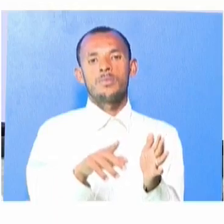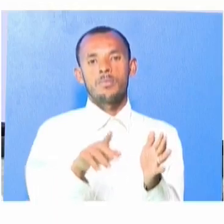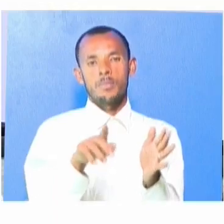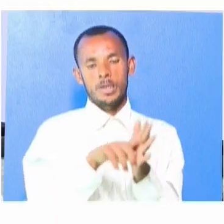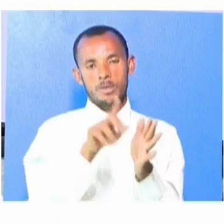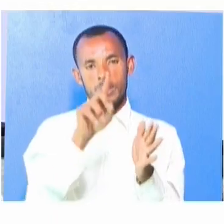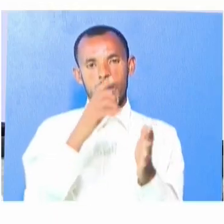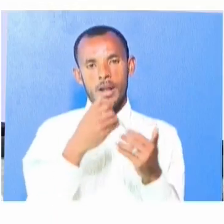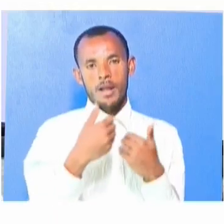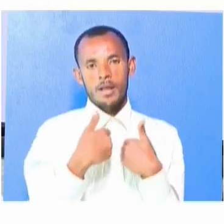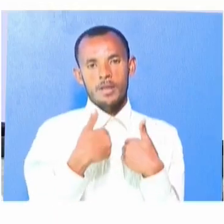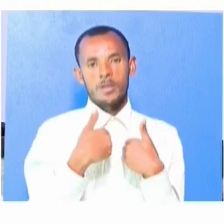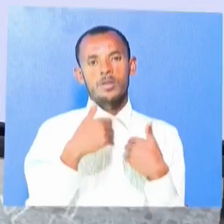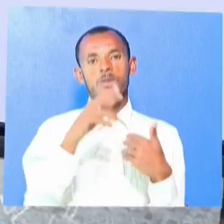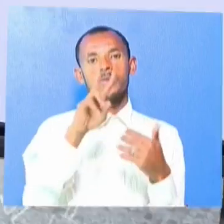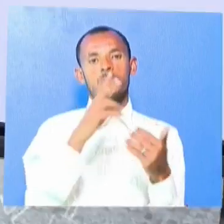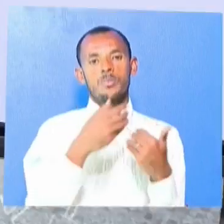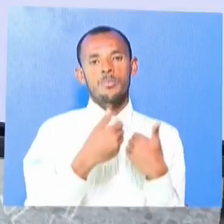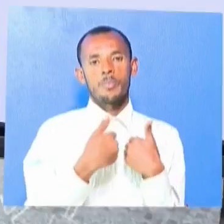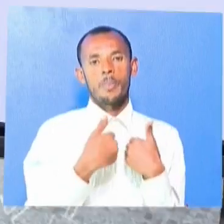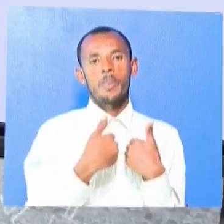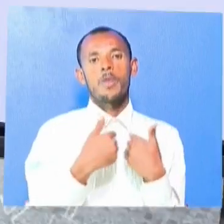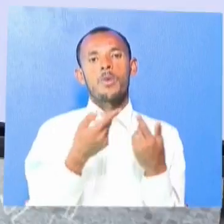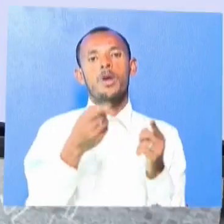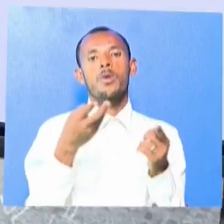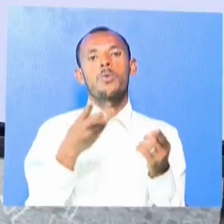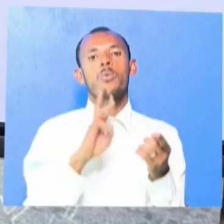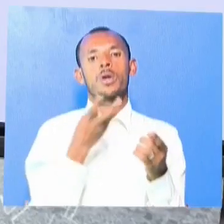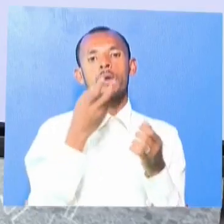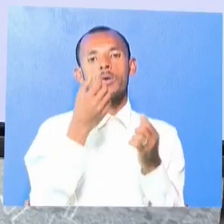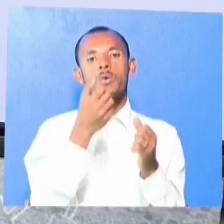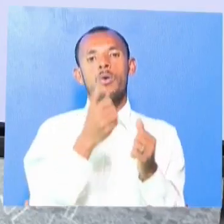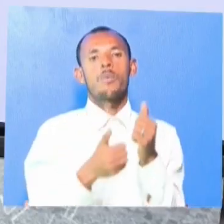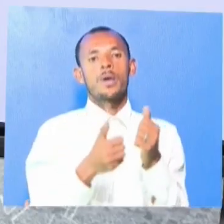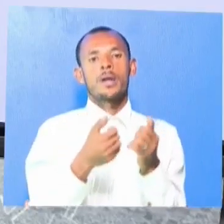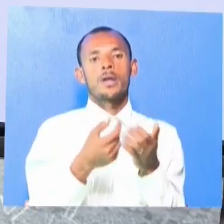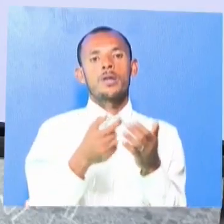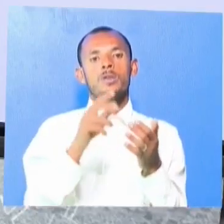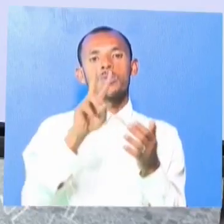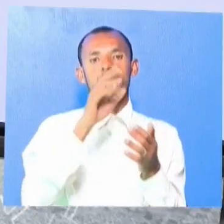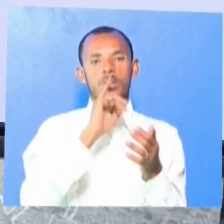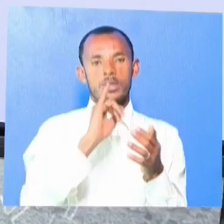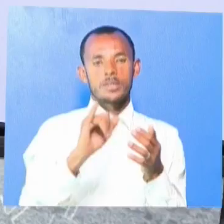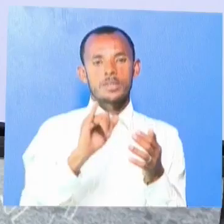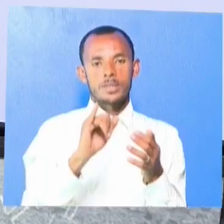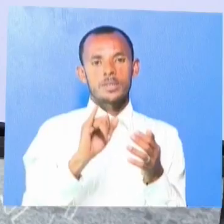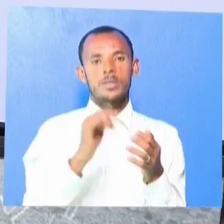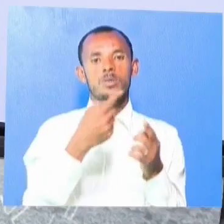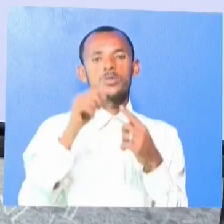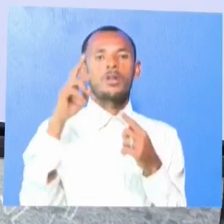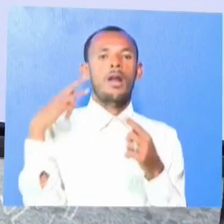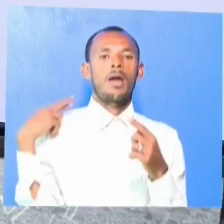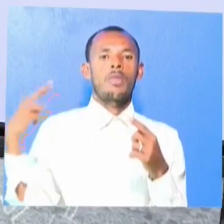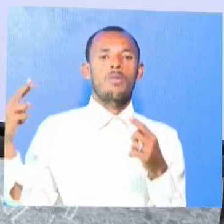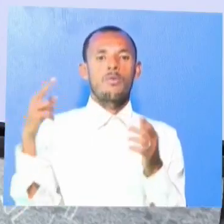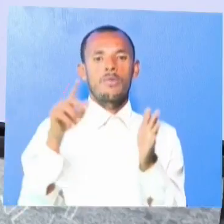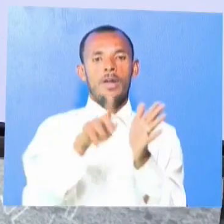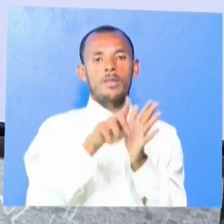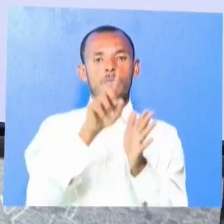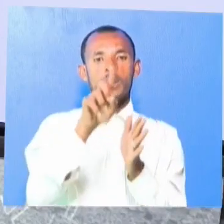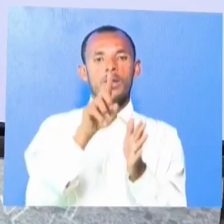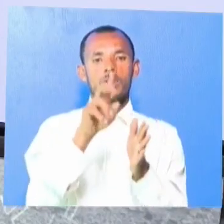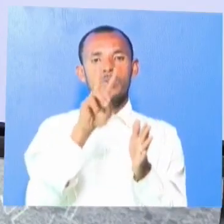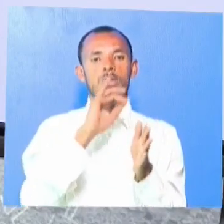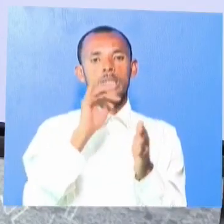The location of 2 is here. When you compare these two, 2 is 2 is to the right of minus 1, so 2